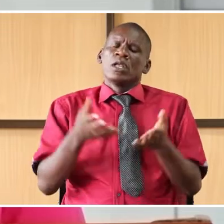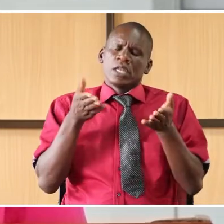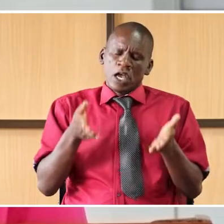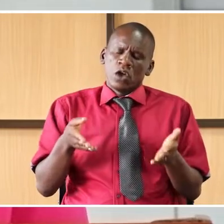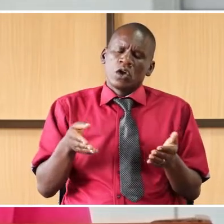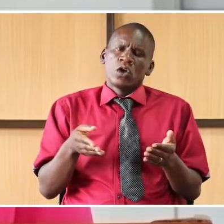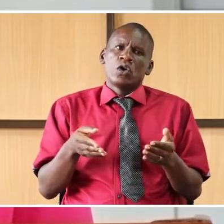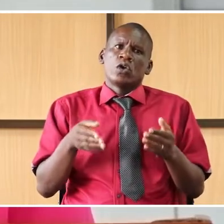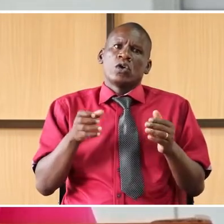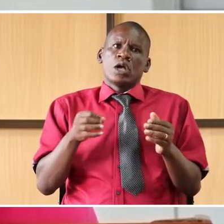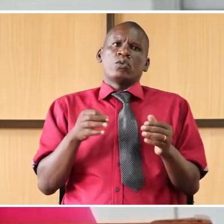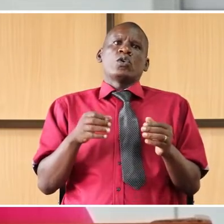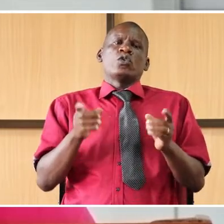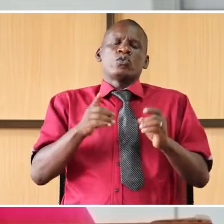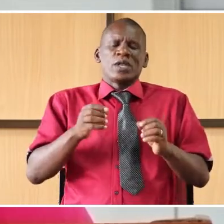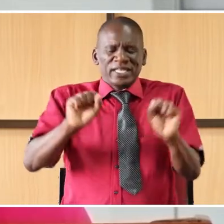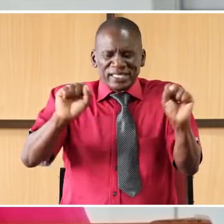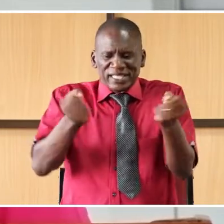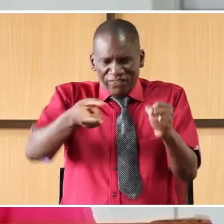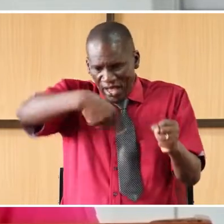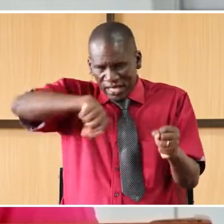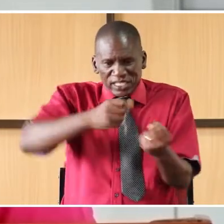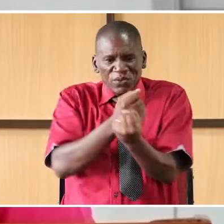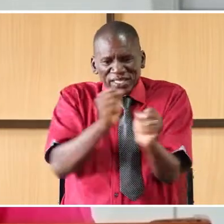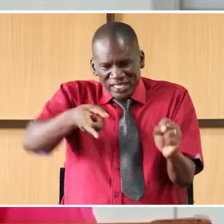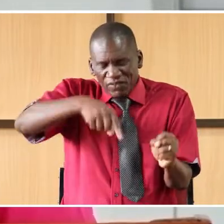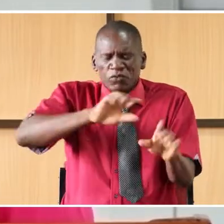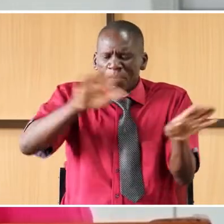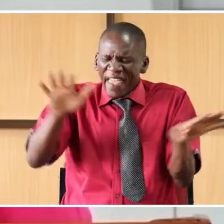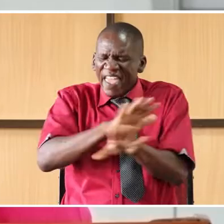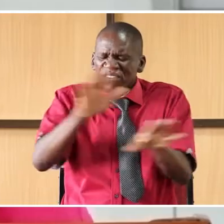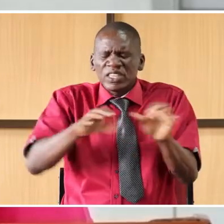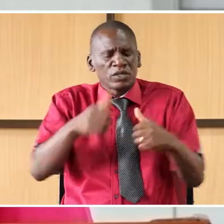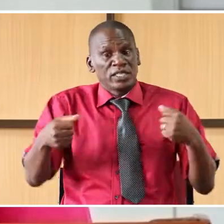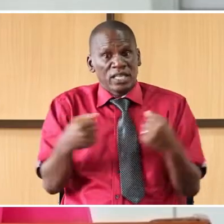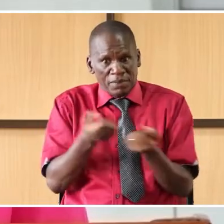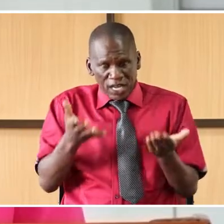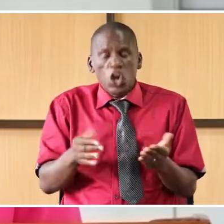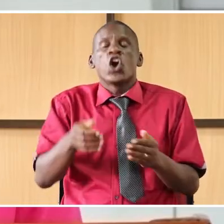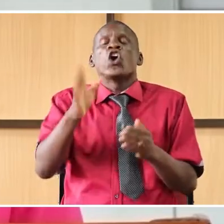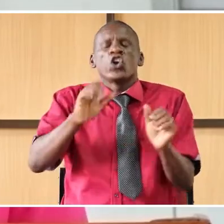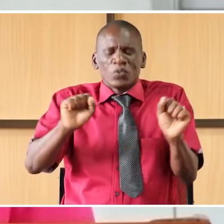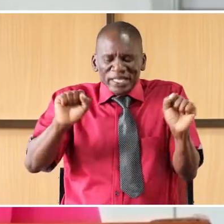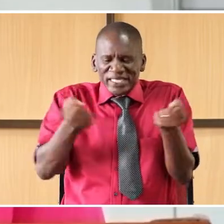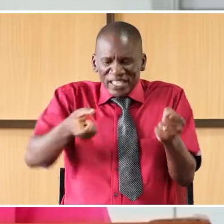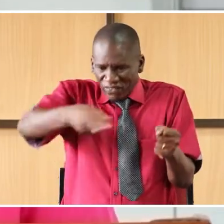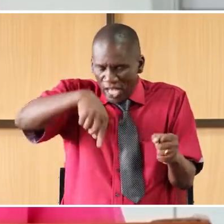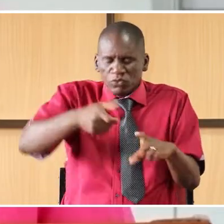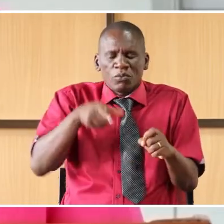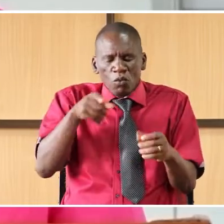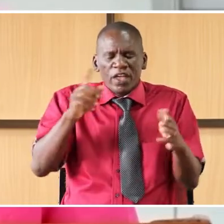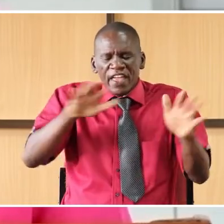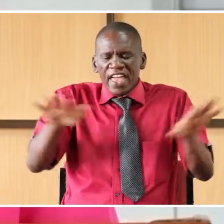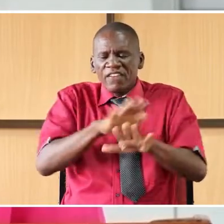therefore will I deliver him. He will deliver us from all these things that are happening. He will deliver us because he's